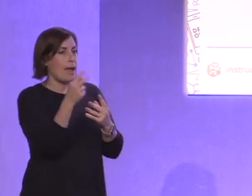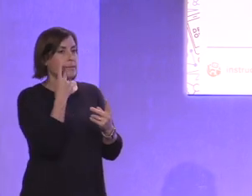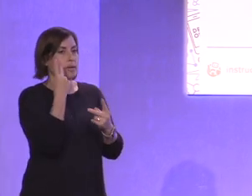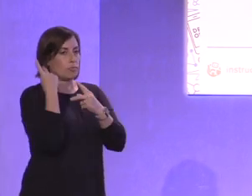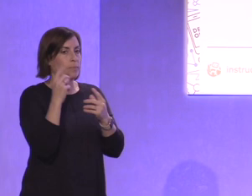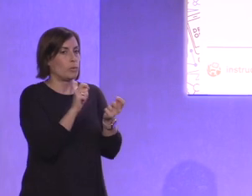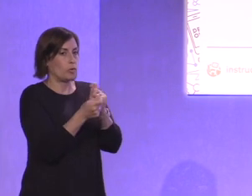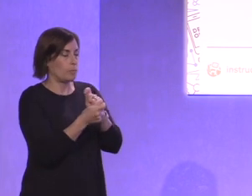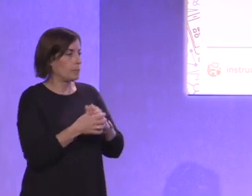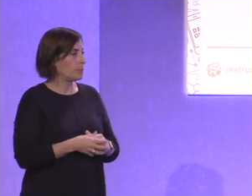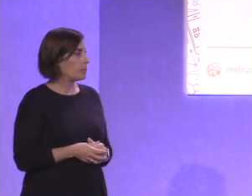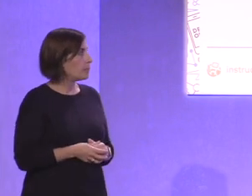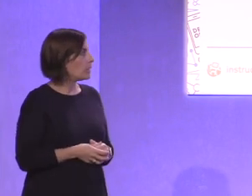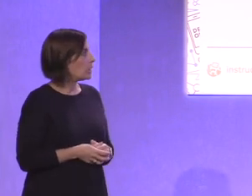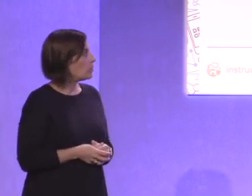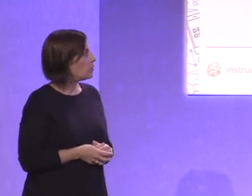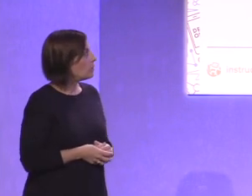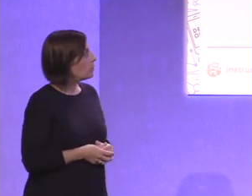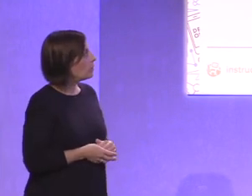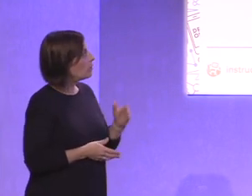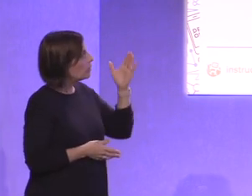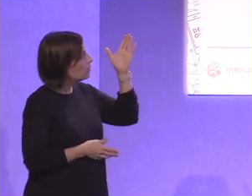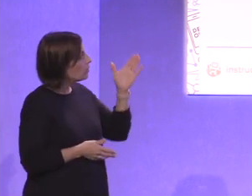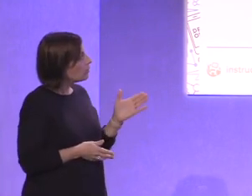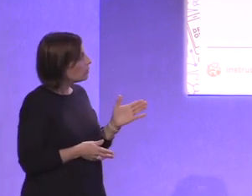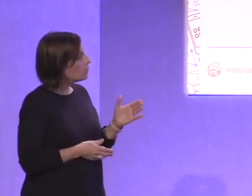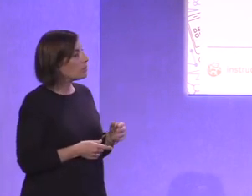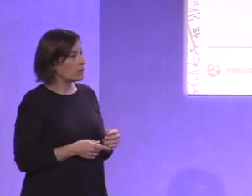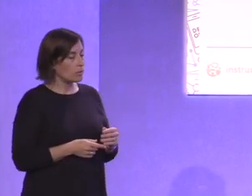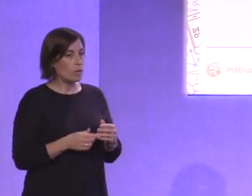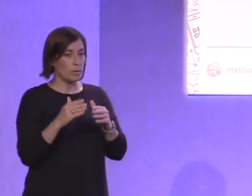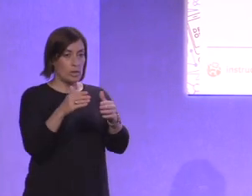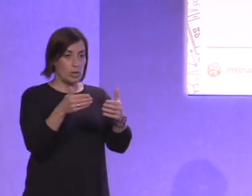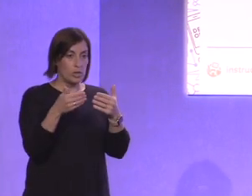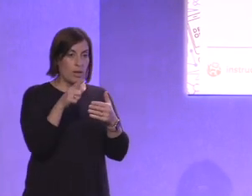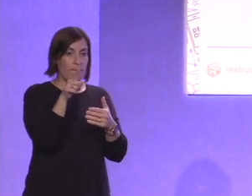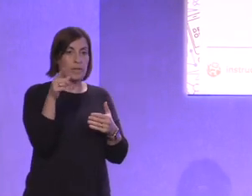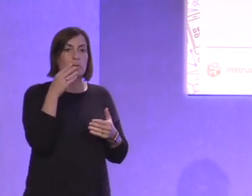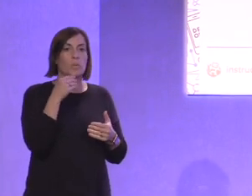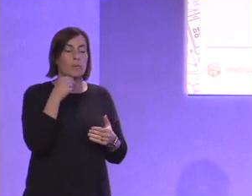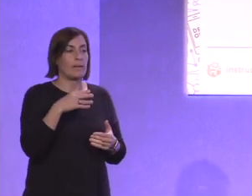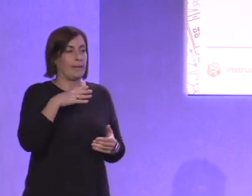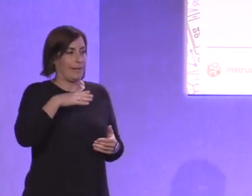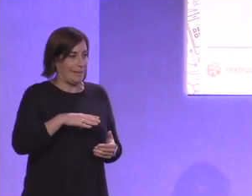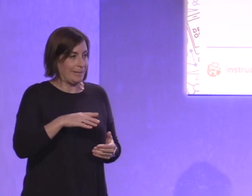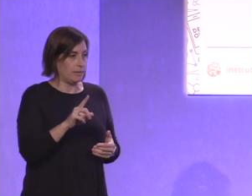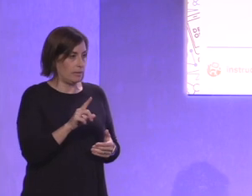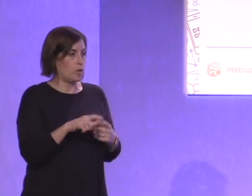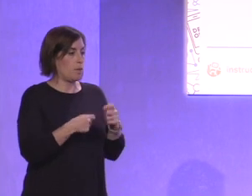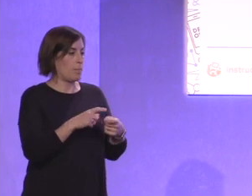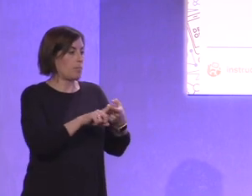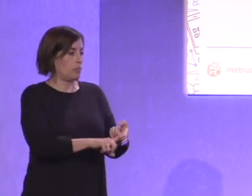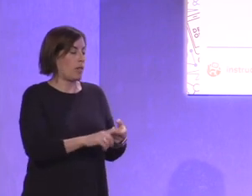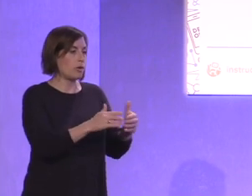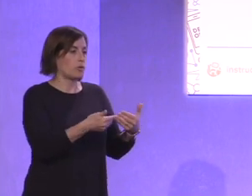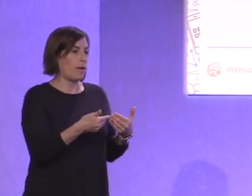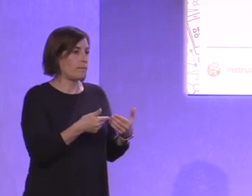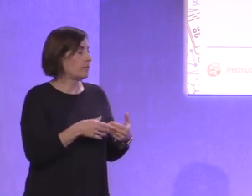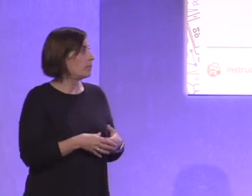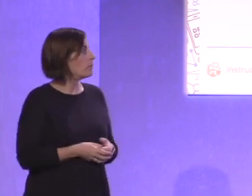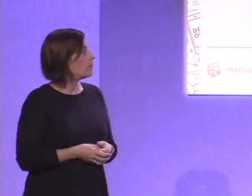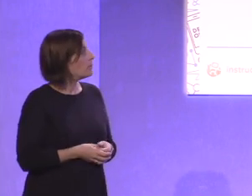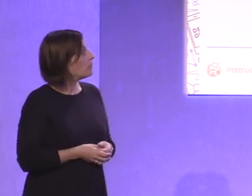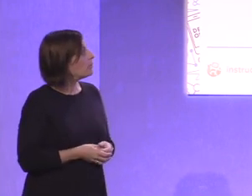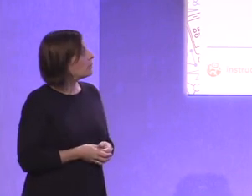ahead, but here we go. What level of service is required by the end user? What does the user need to be able to rely on my service? Service